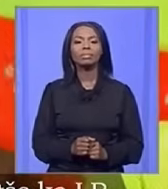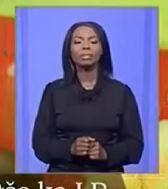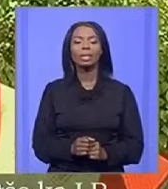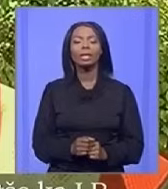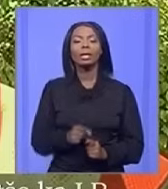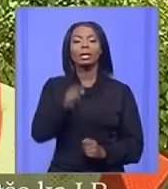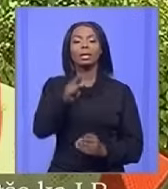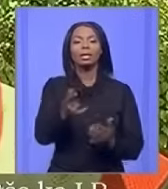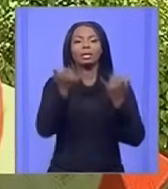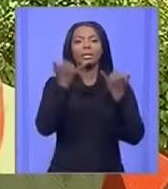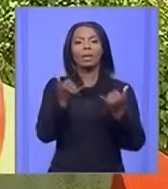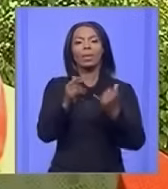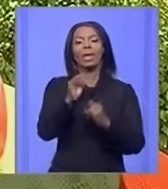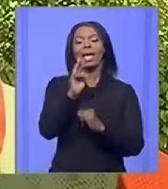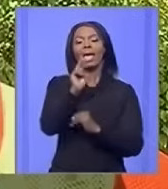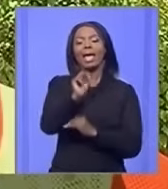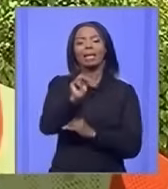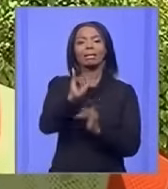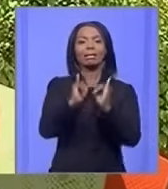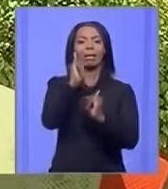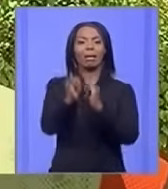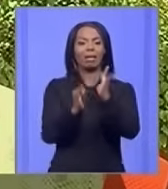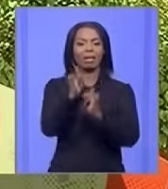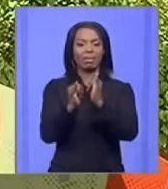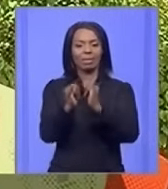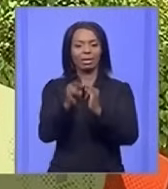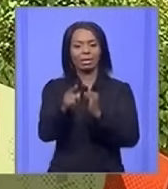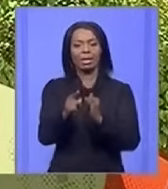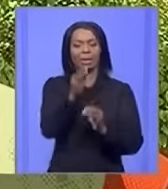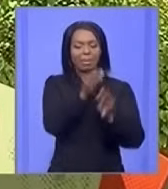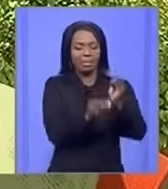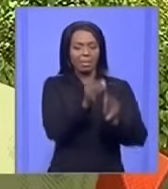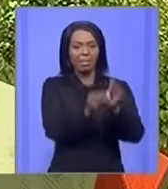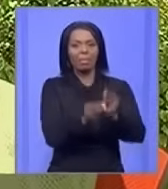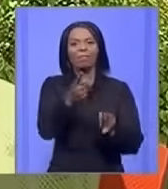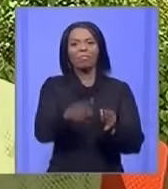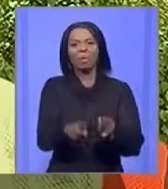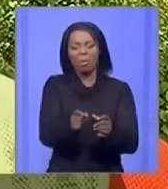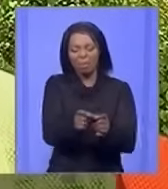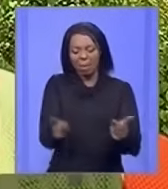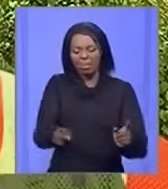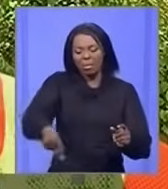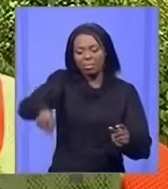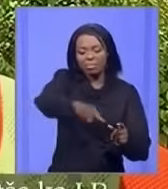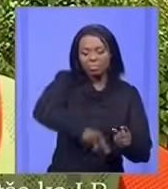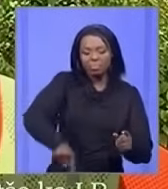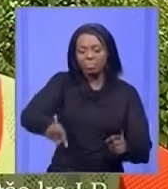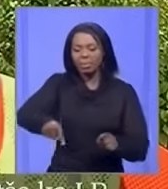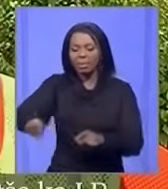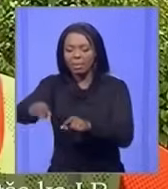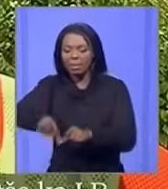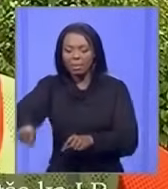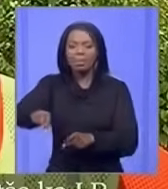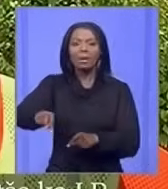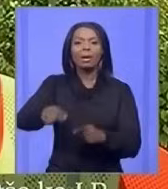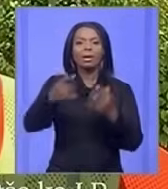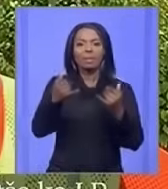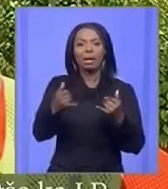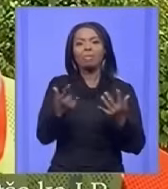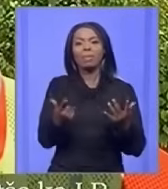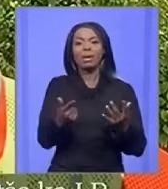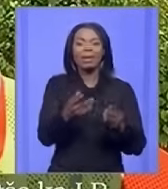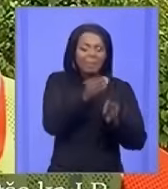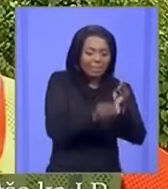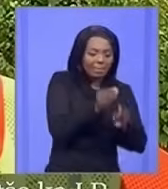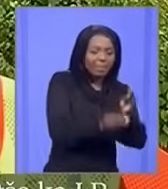Matšhikiring along the N11 ba thusa go repara di-potholes ka madimabe bana ba modimo ba